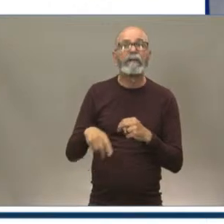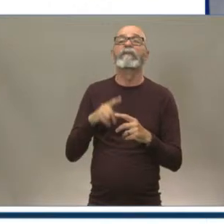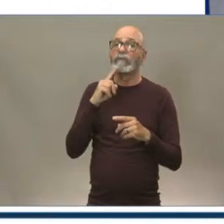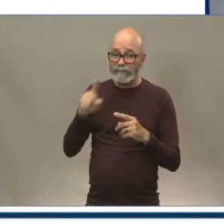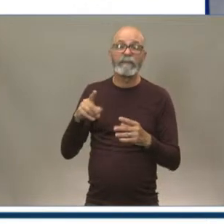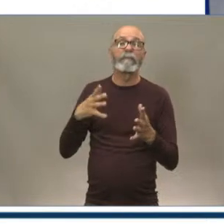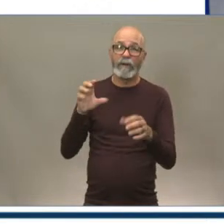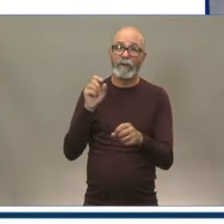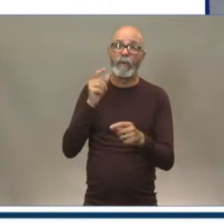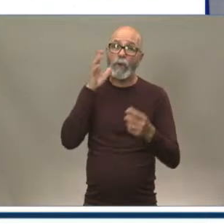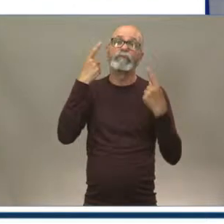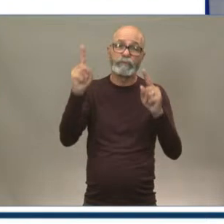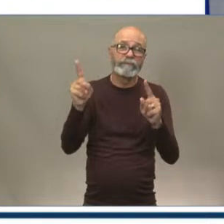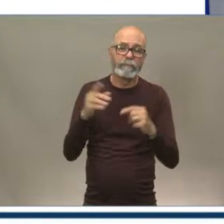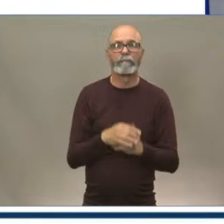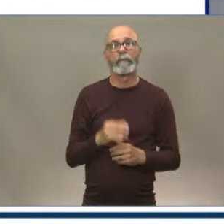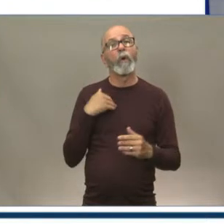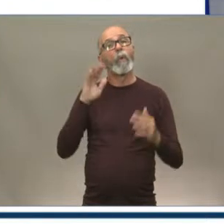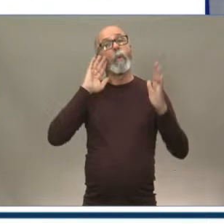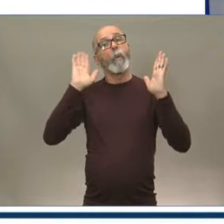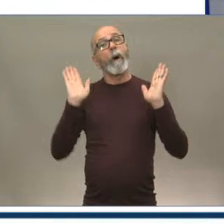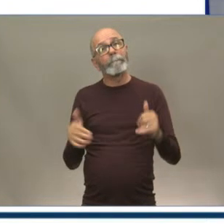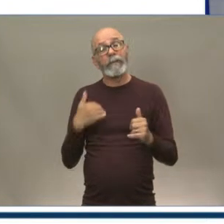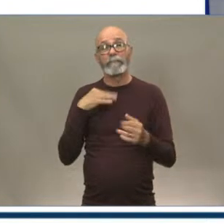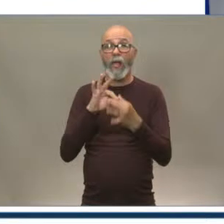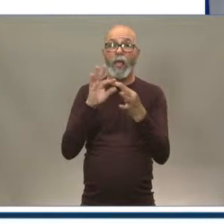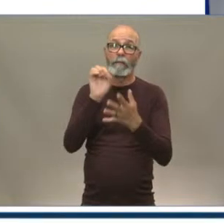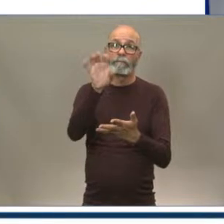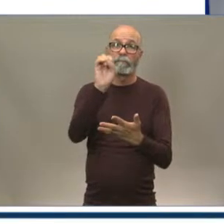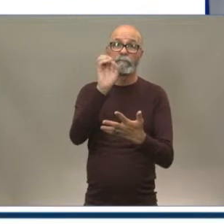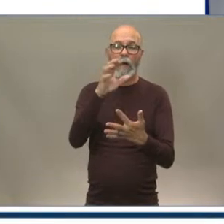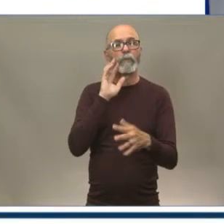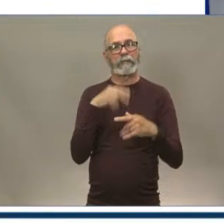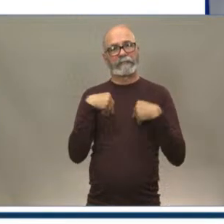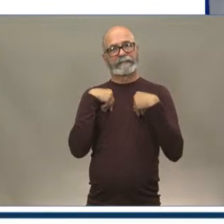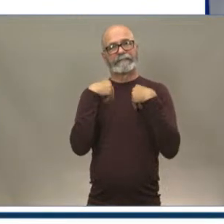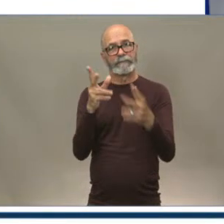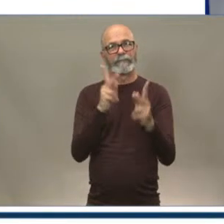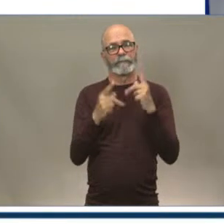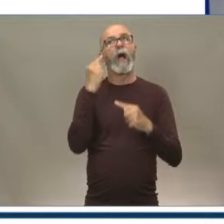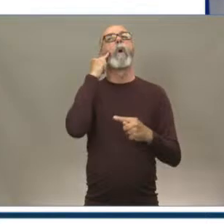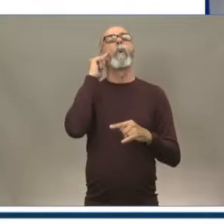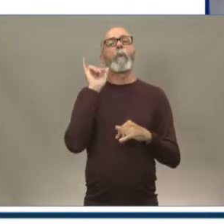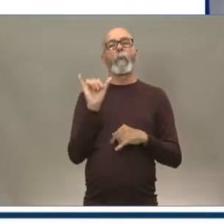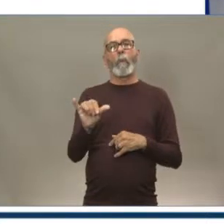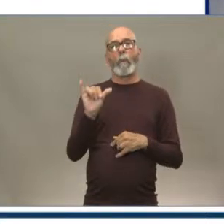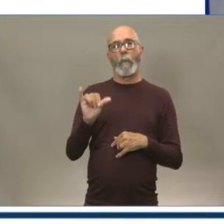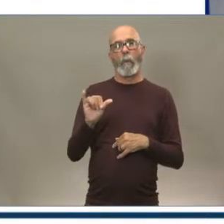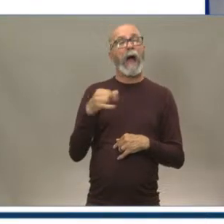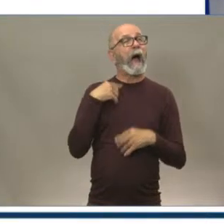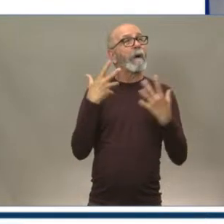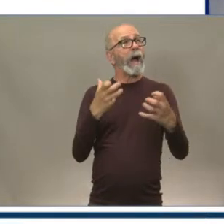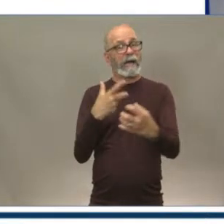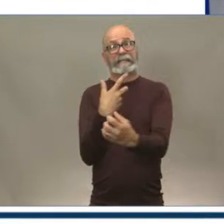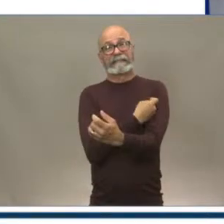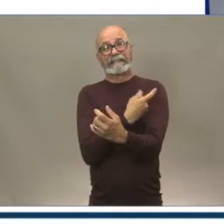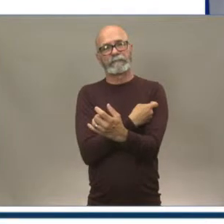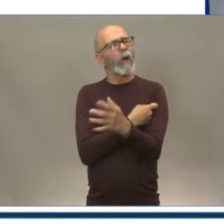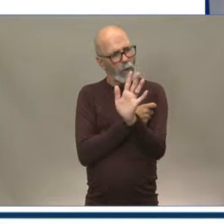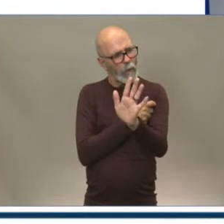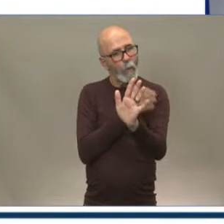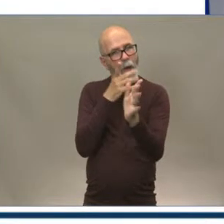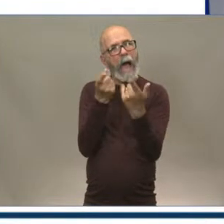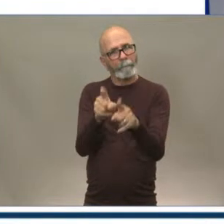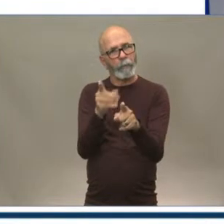the vaccine rollout was helpful. I know many are anxious for their shot, but we're getting there. We can win this race against the